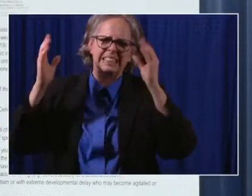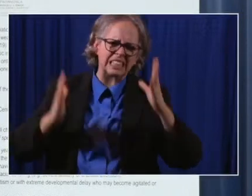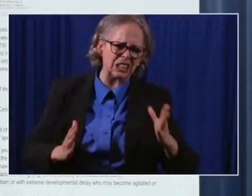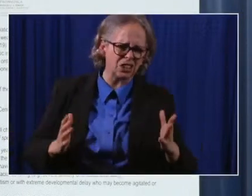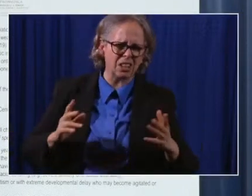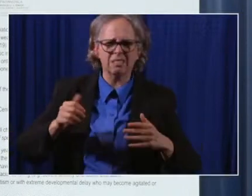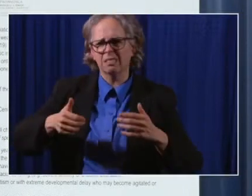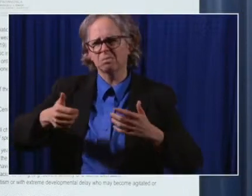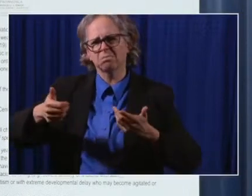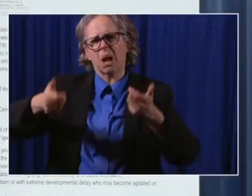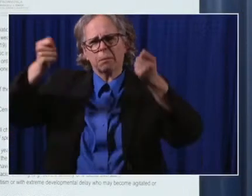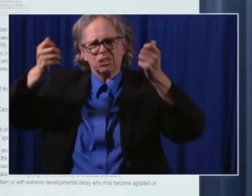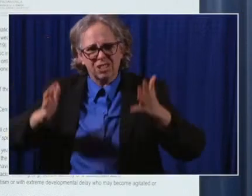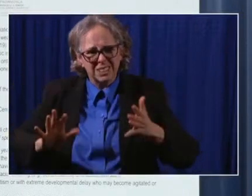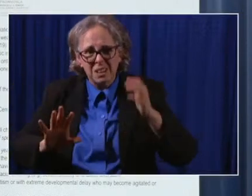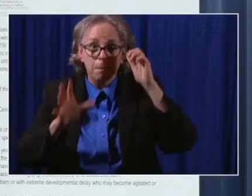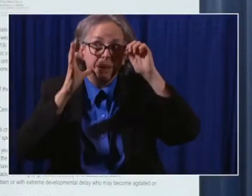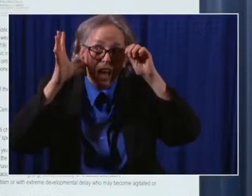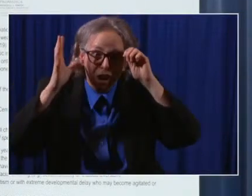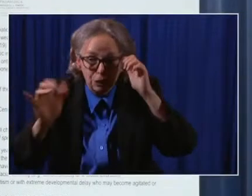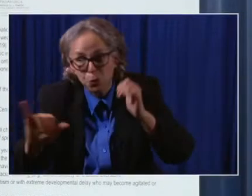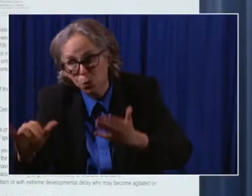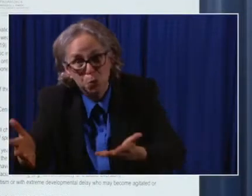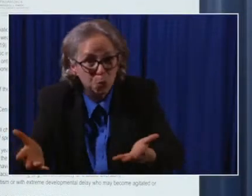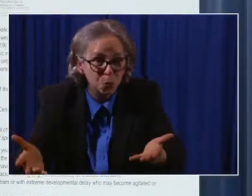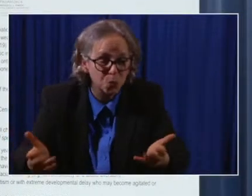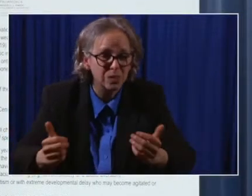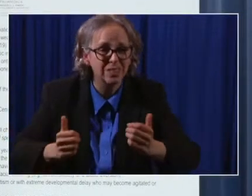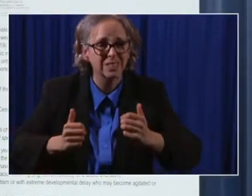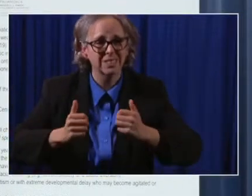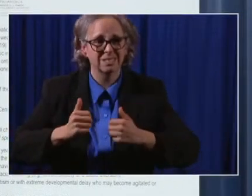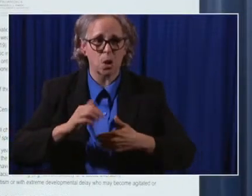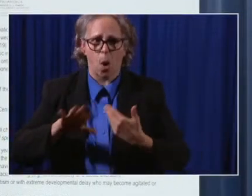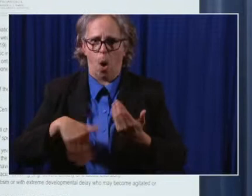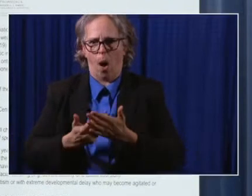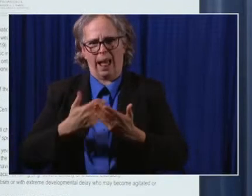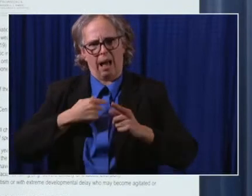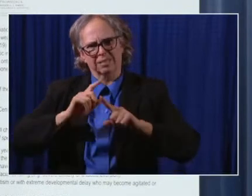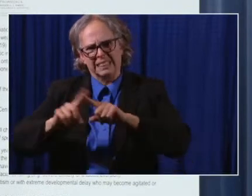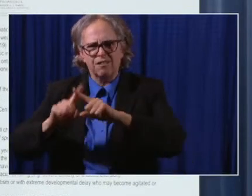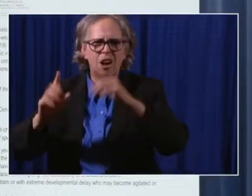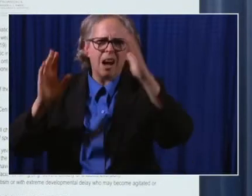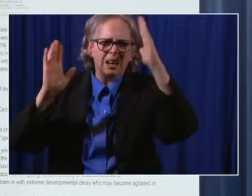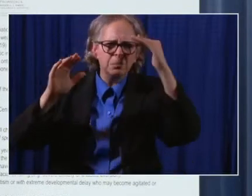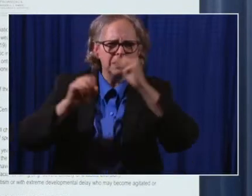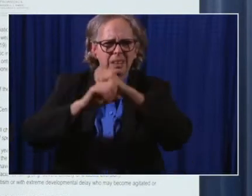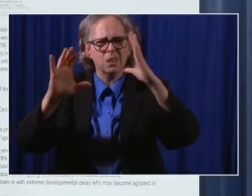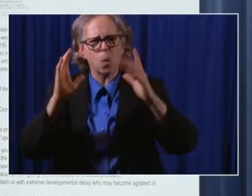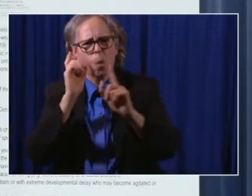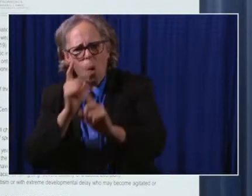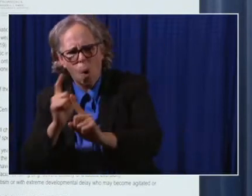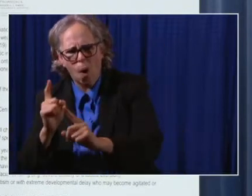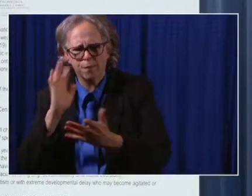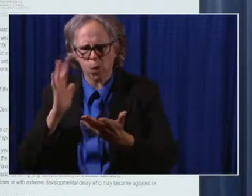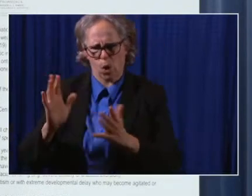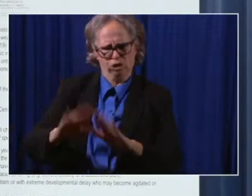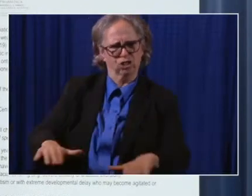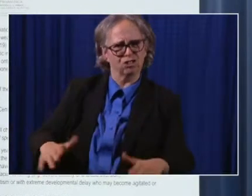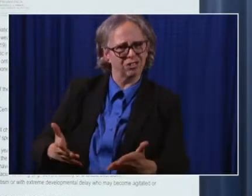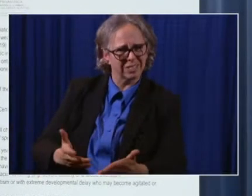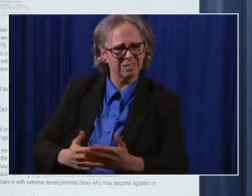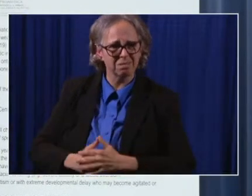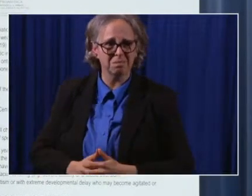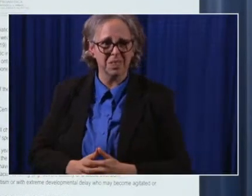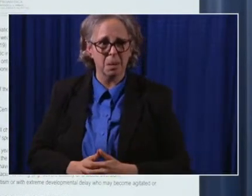else, parents. We all do. If we're going to, whatever those goals are, whatever goals you have for your children, if we're going to